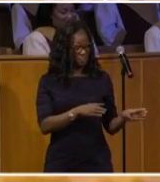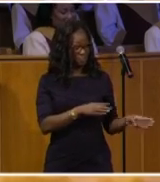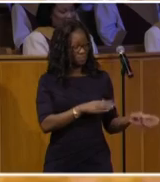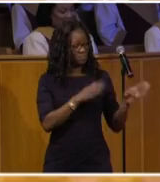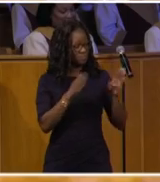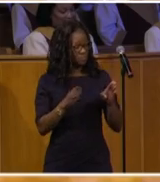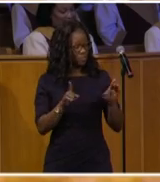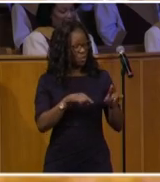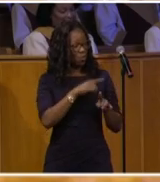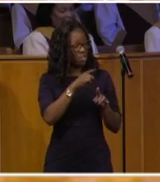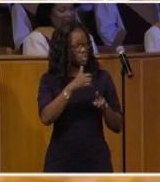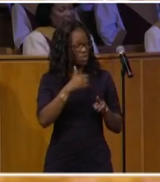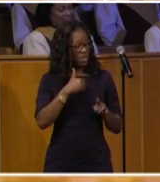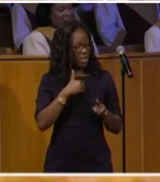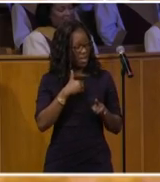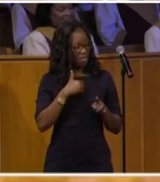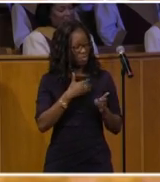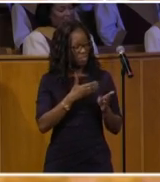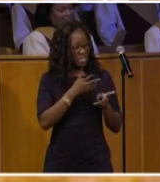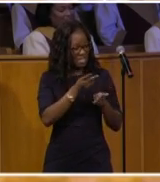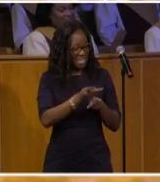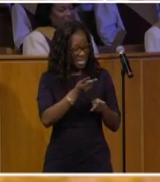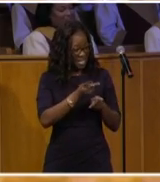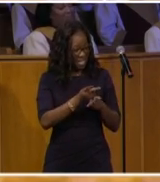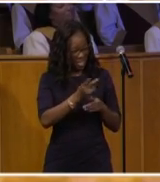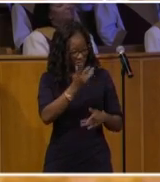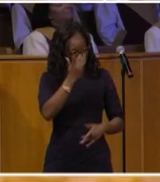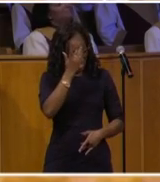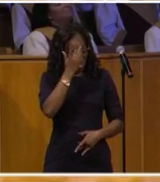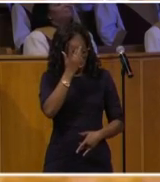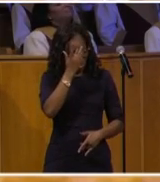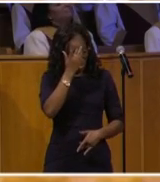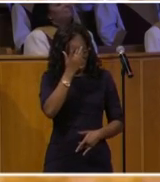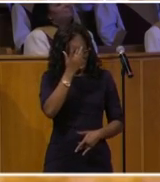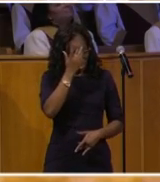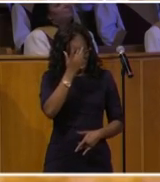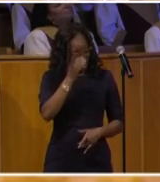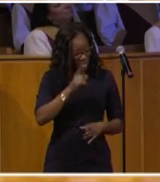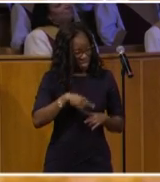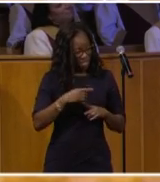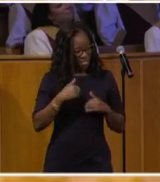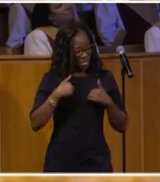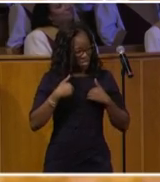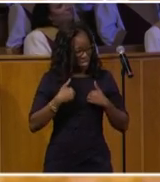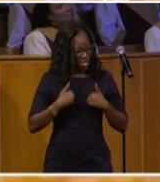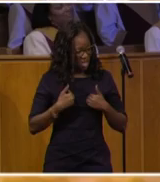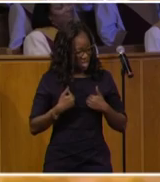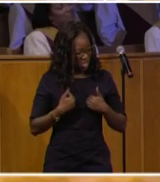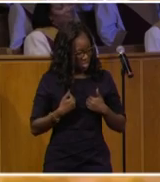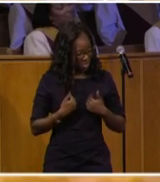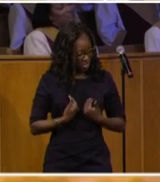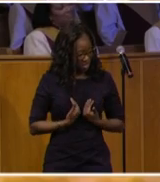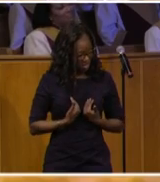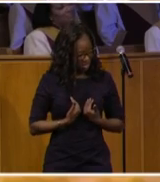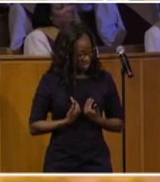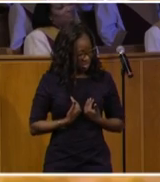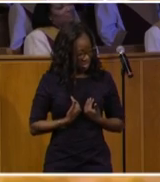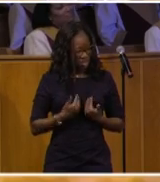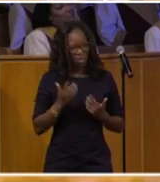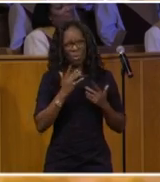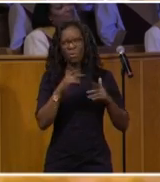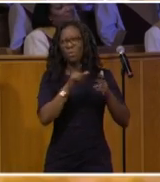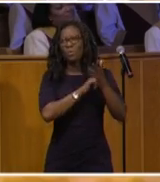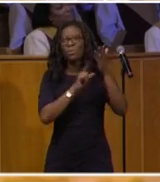When you have been caring for the ill and you're so tired, you say,